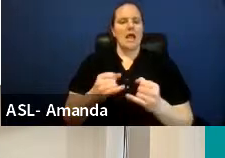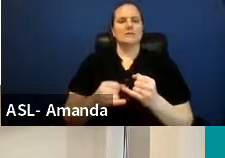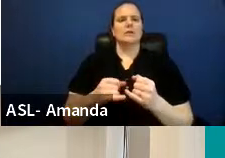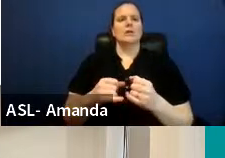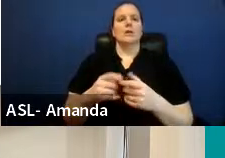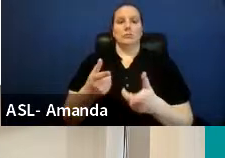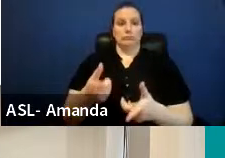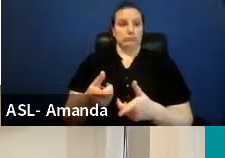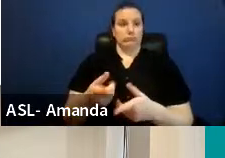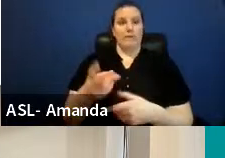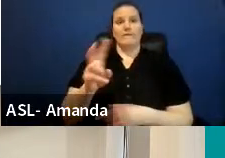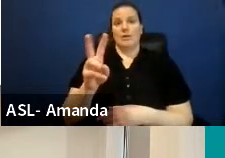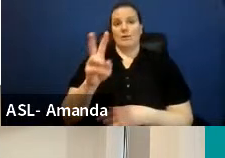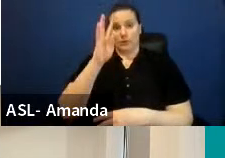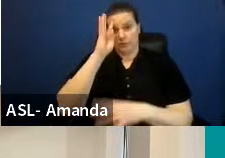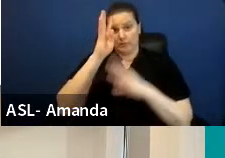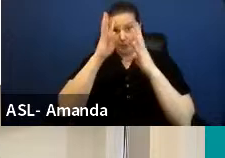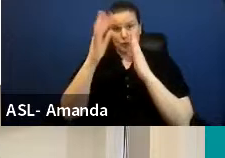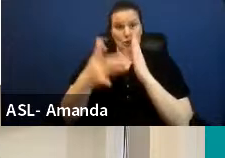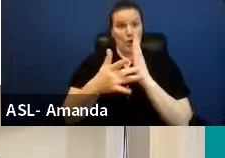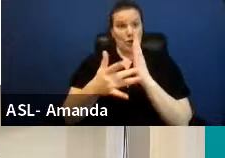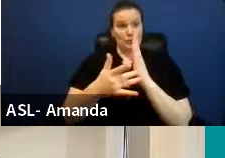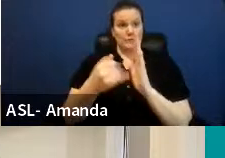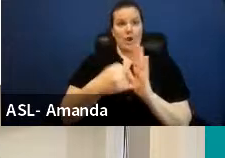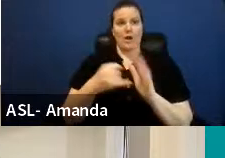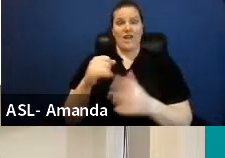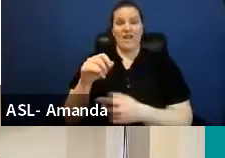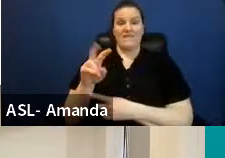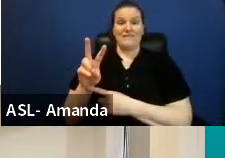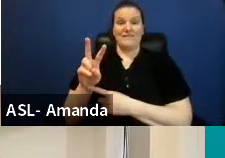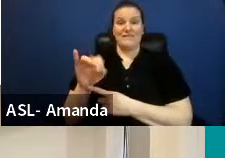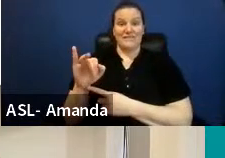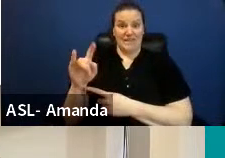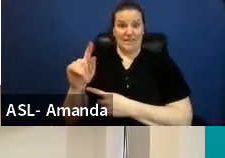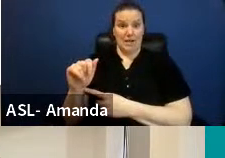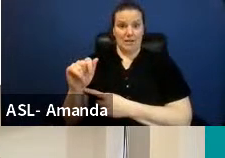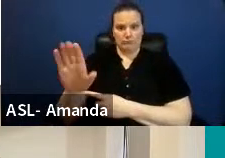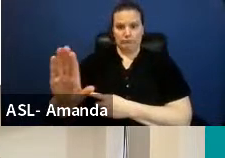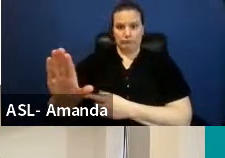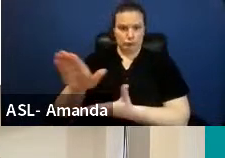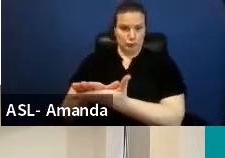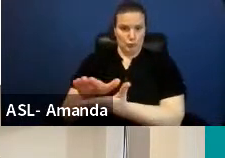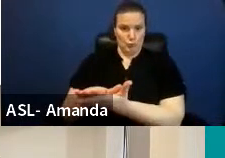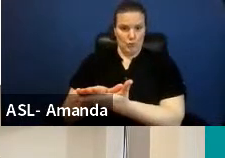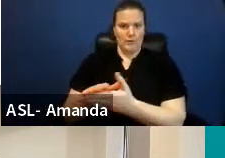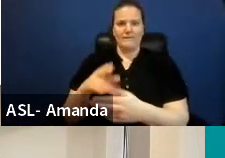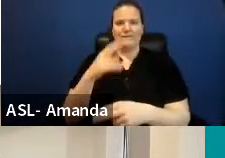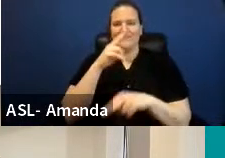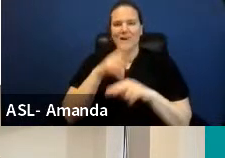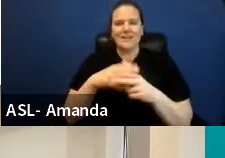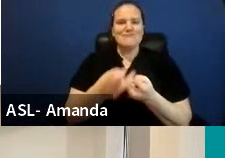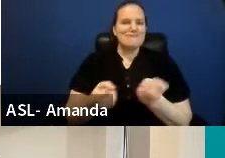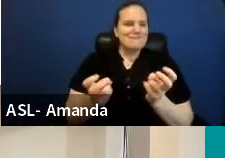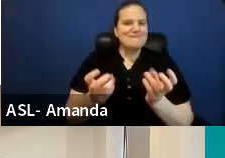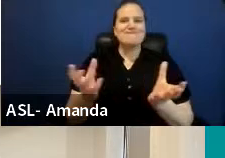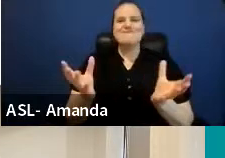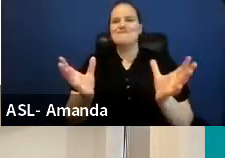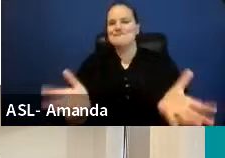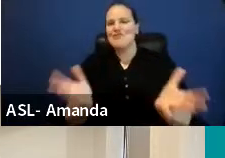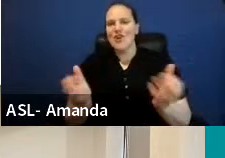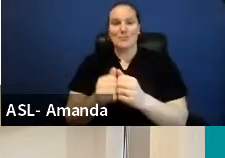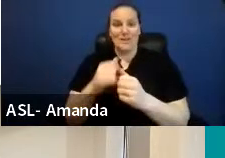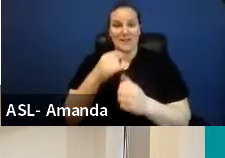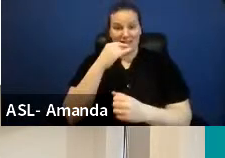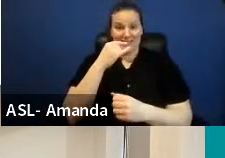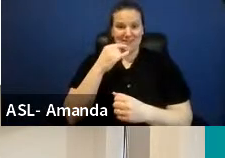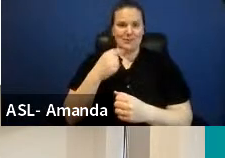Technology, and Art for the Vita School. And this is always fun because you're meeting with kids. And here we met